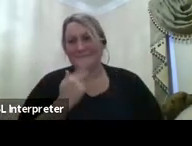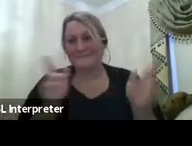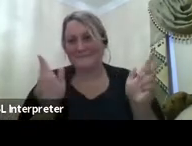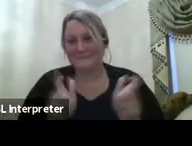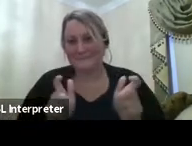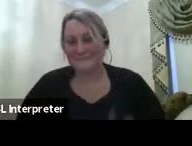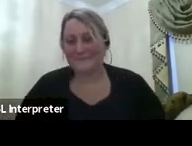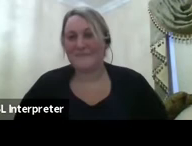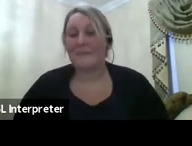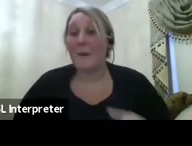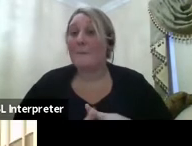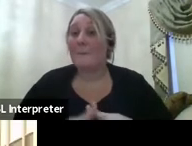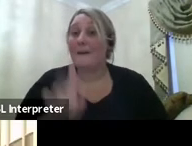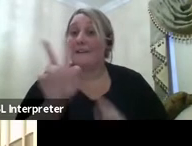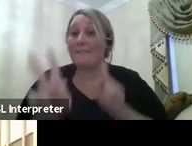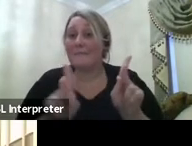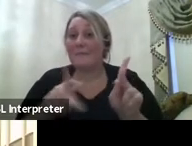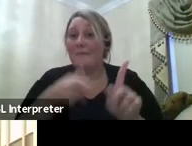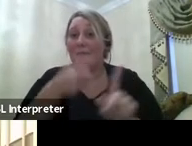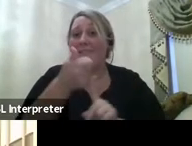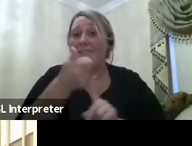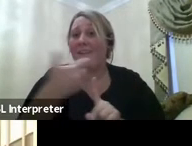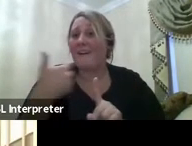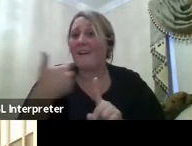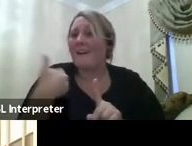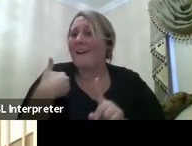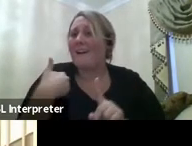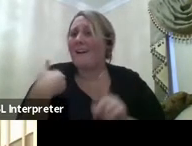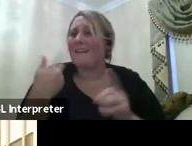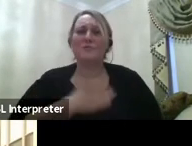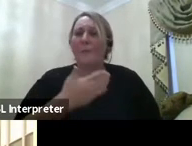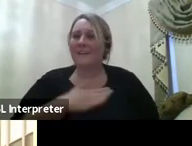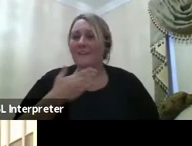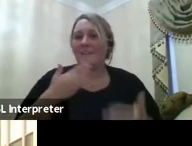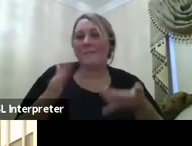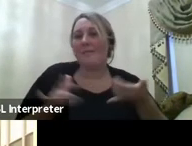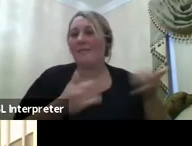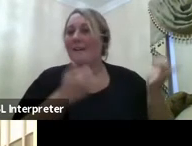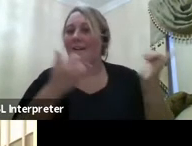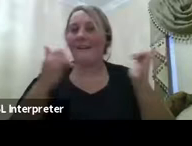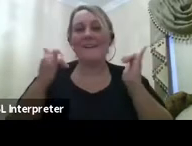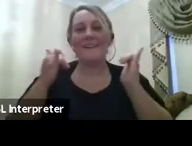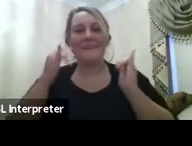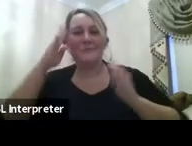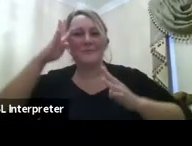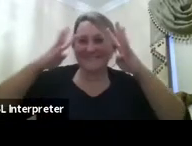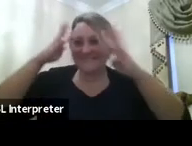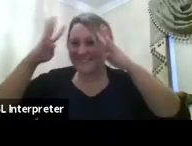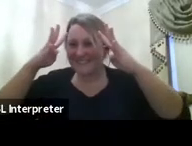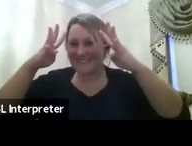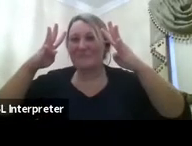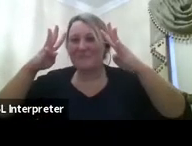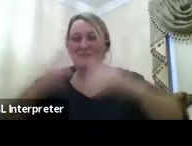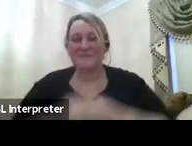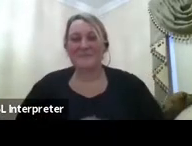and imagination. You can see here, there's all, there's already like lots of different iterations of femme